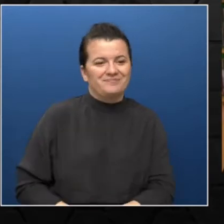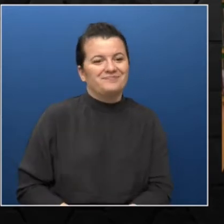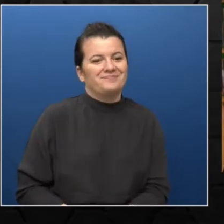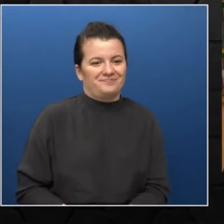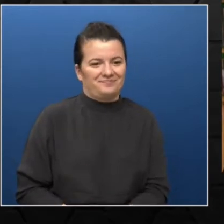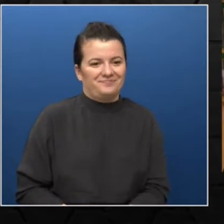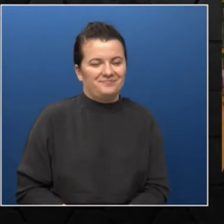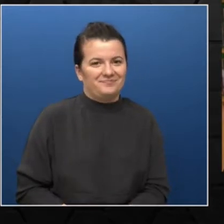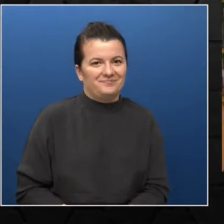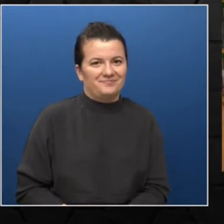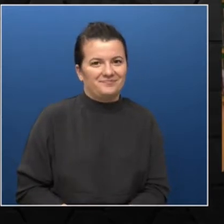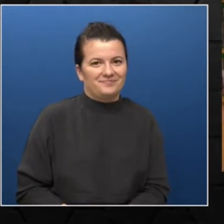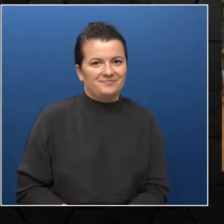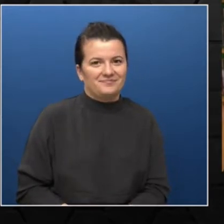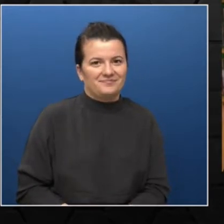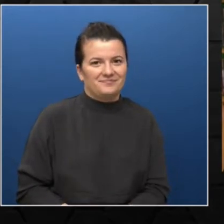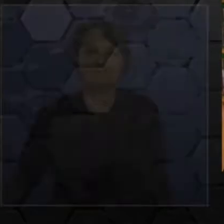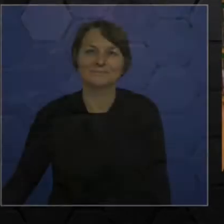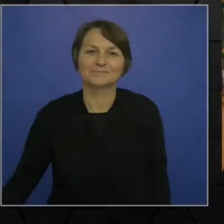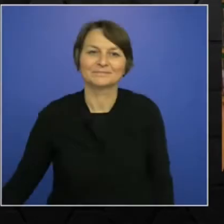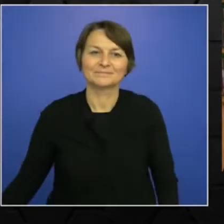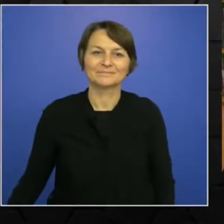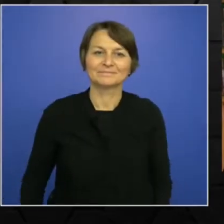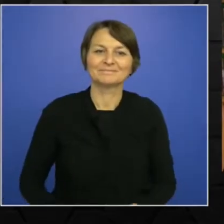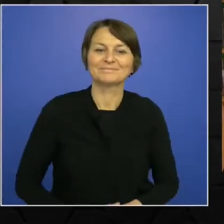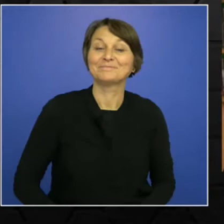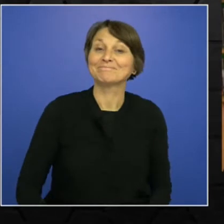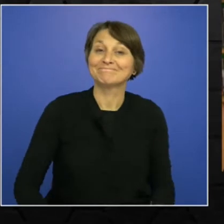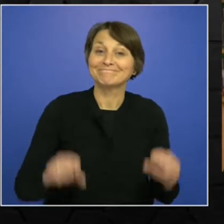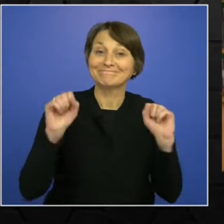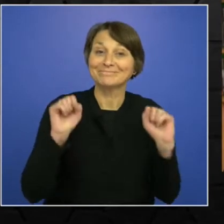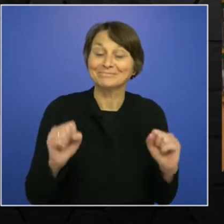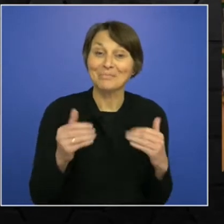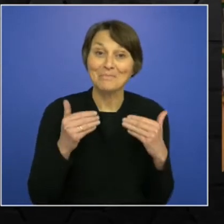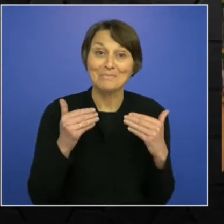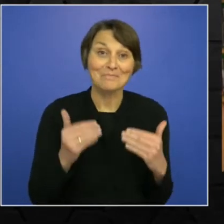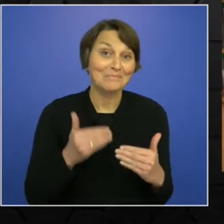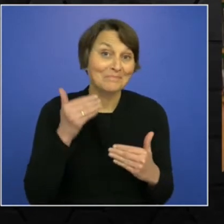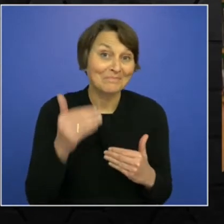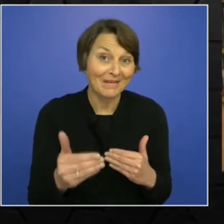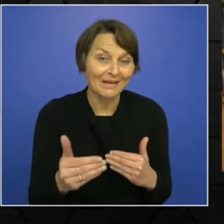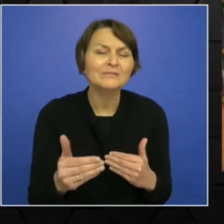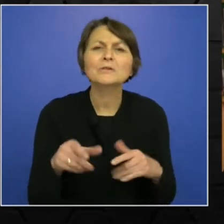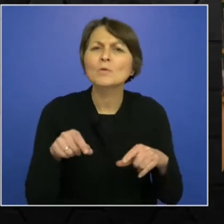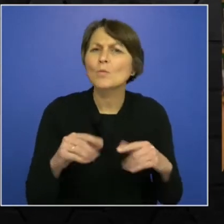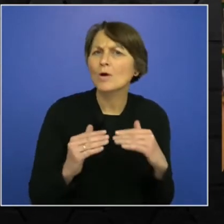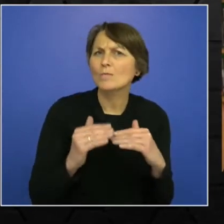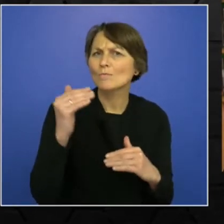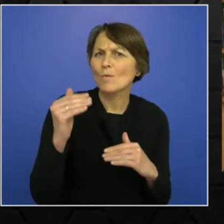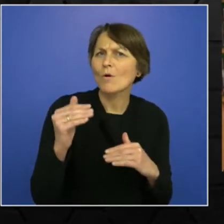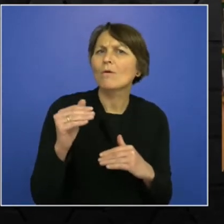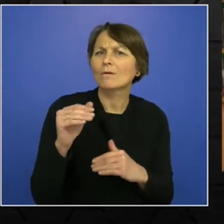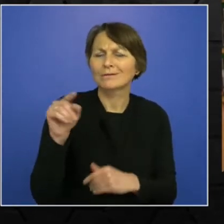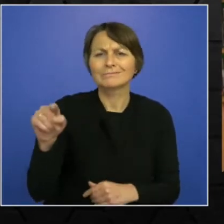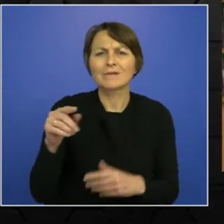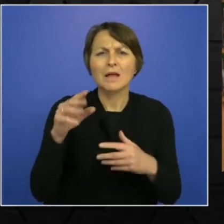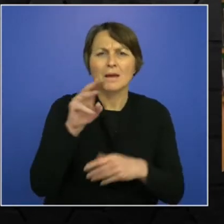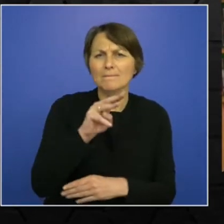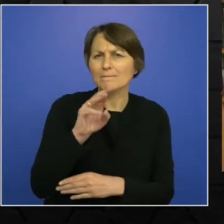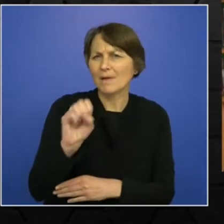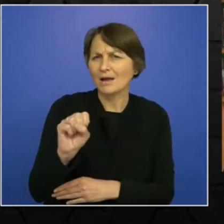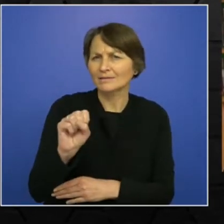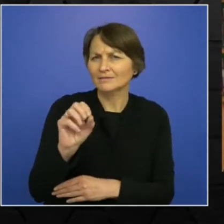Yeah, so the next particular session is on an introduction to Microsoft Machine Learning for Spark. And